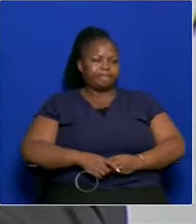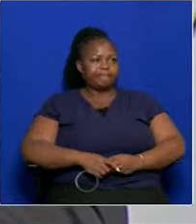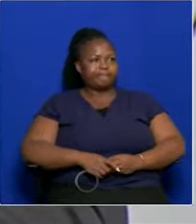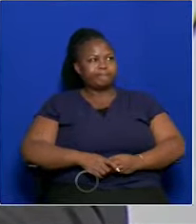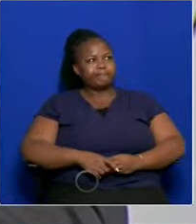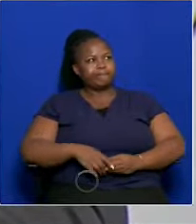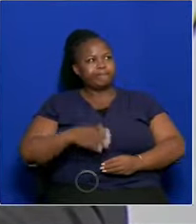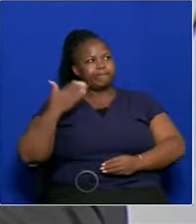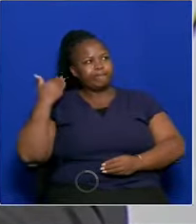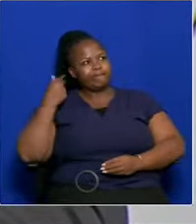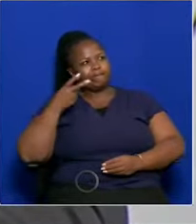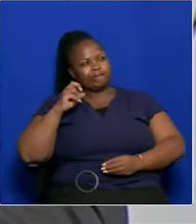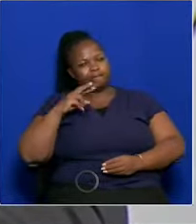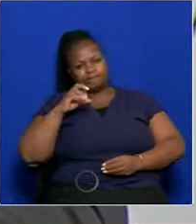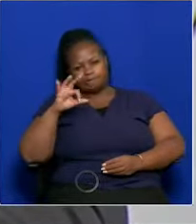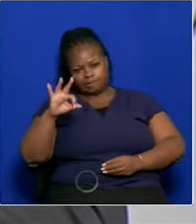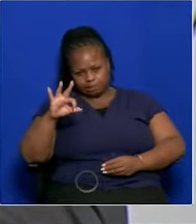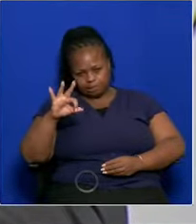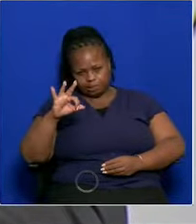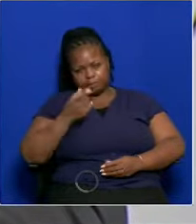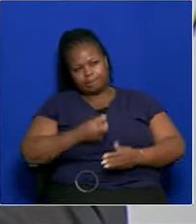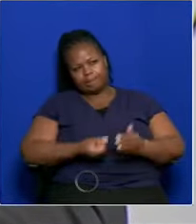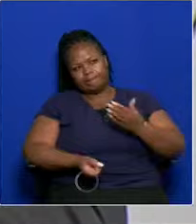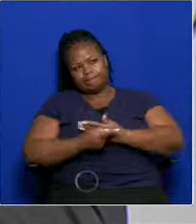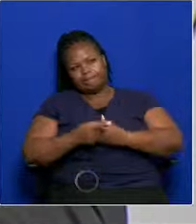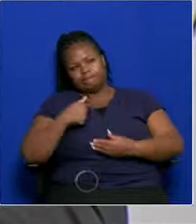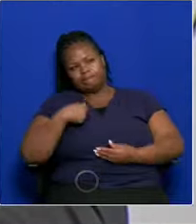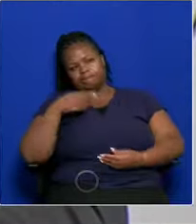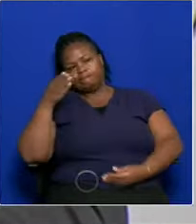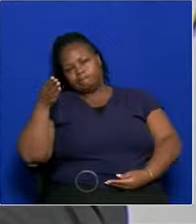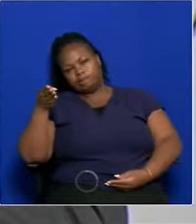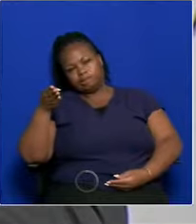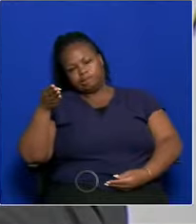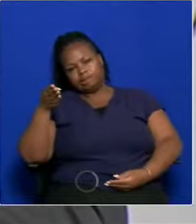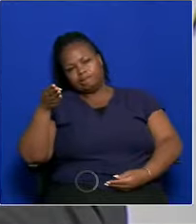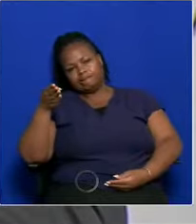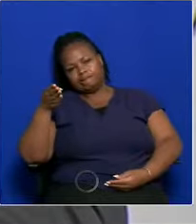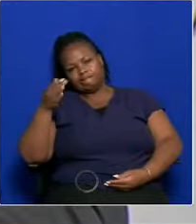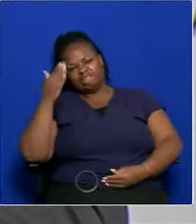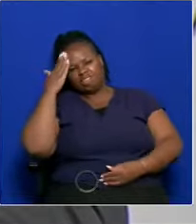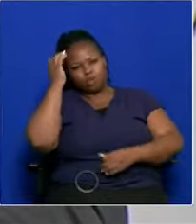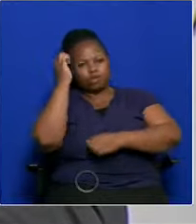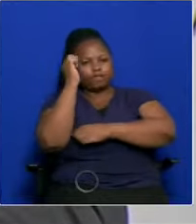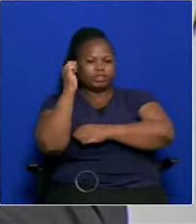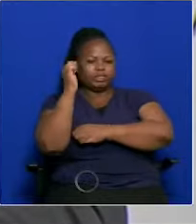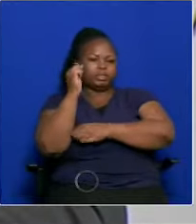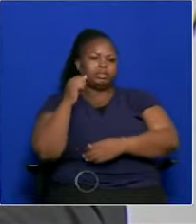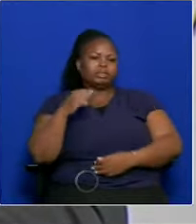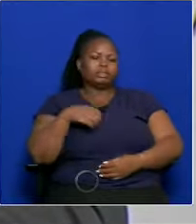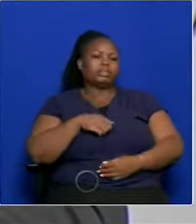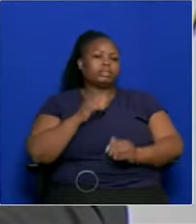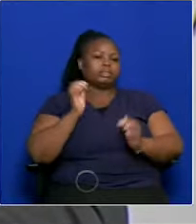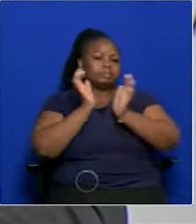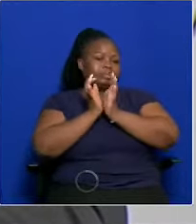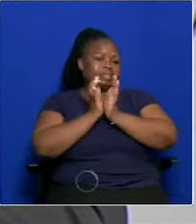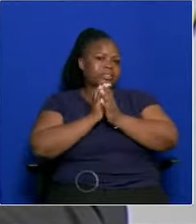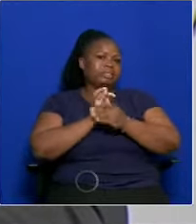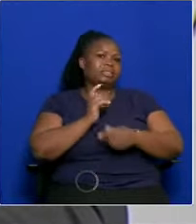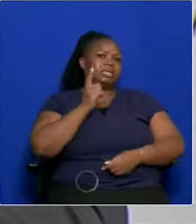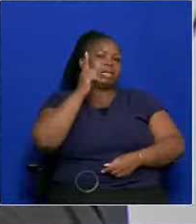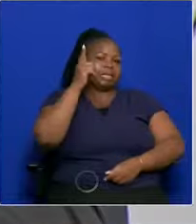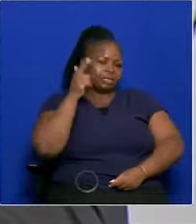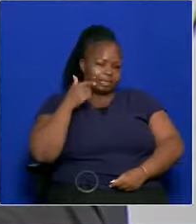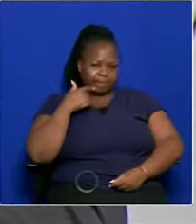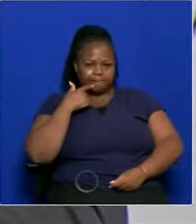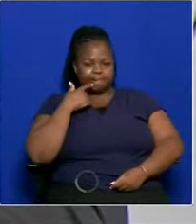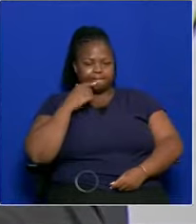it happened, I was still at the head office. I attended a meeting until late, and we happened to speak